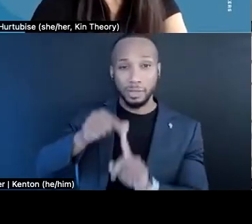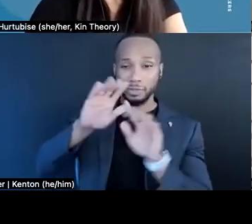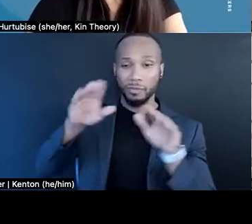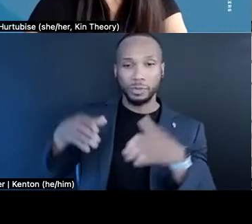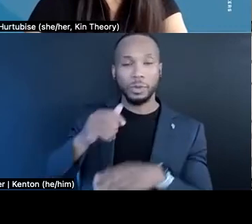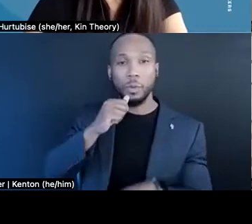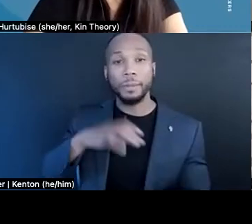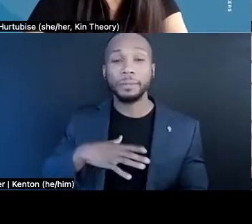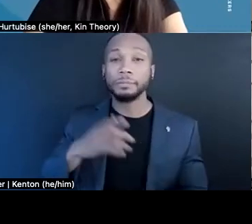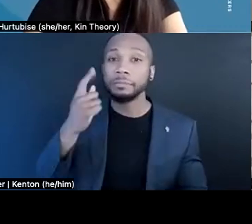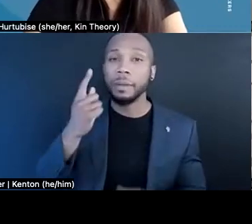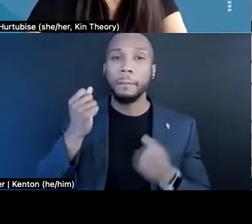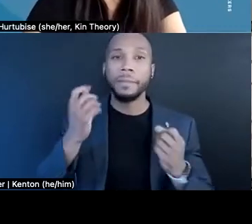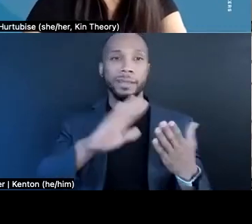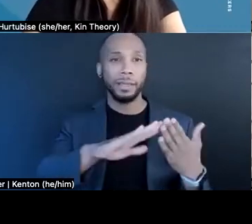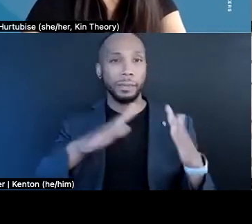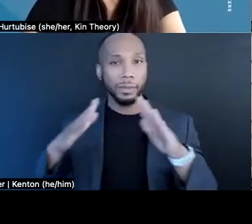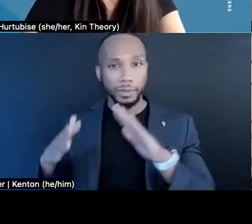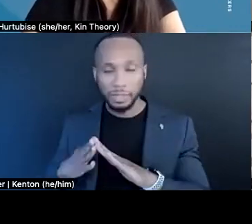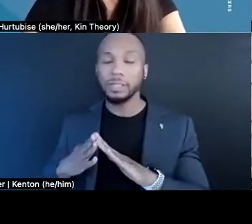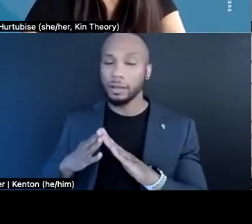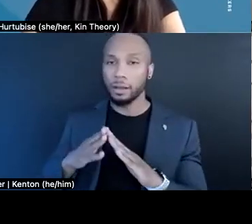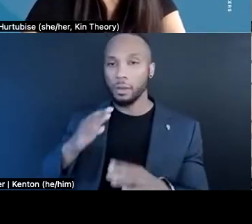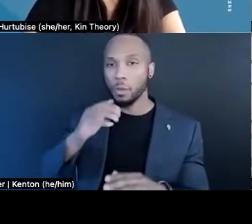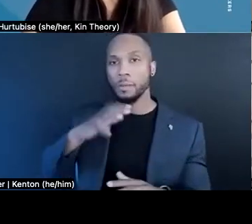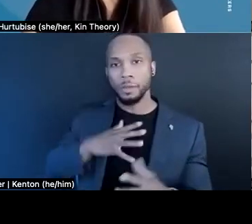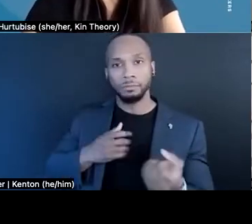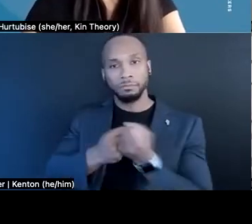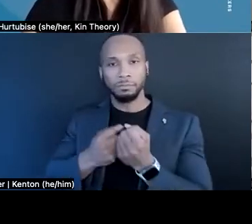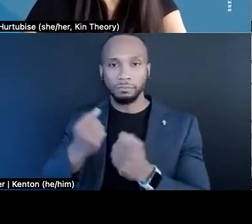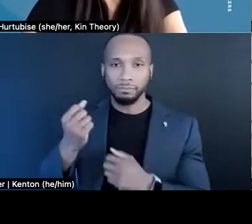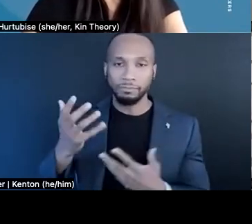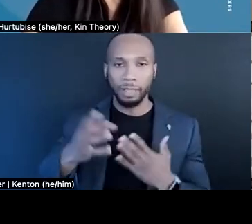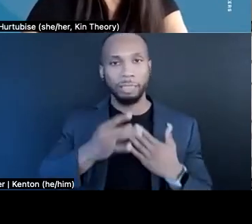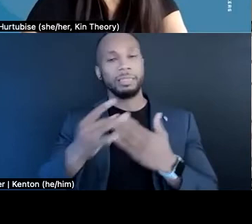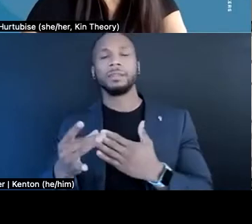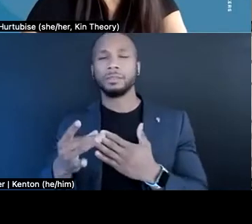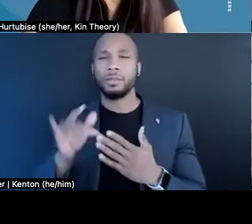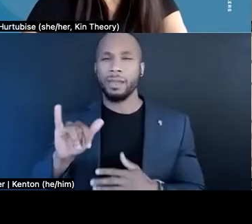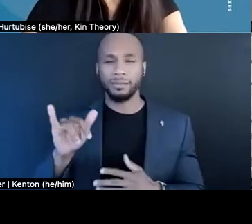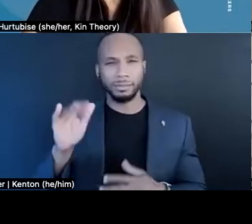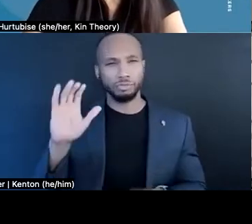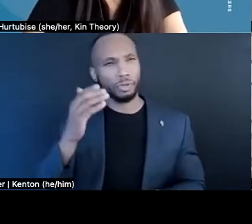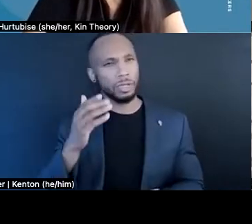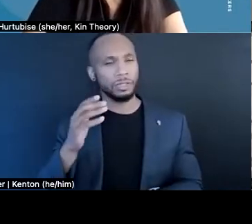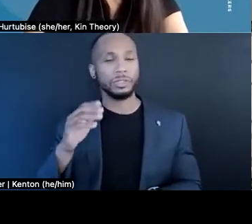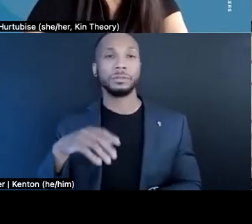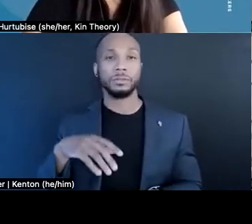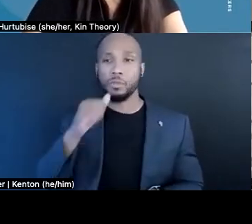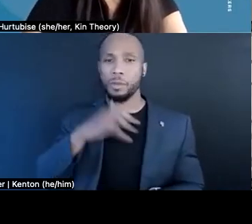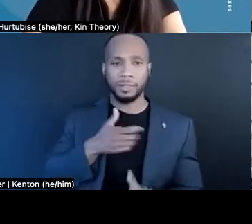of our communities are matriarchal societies, and so it's odd that women are left out of the history